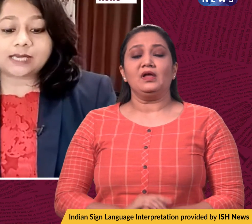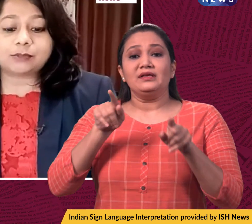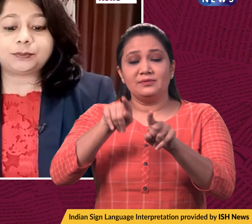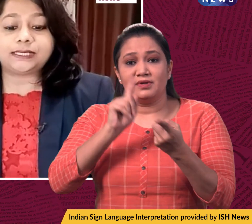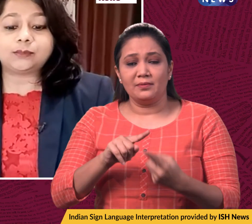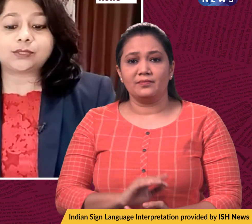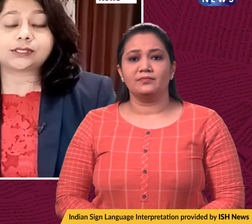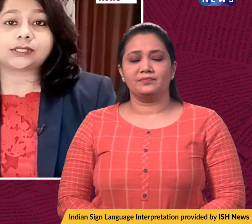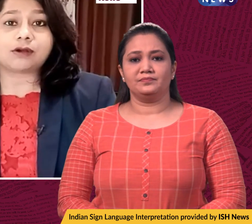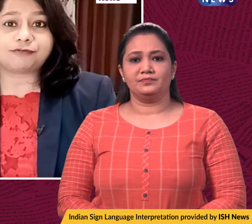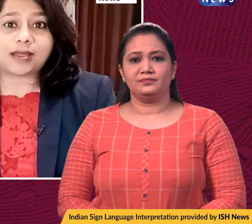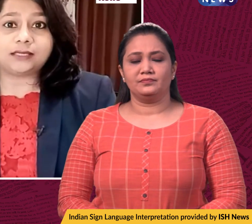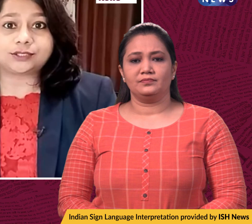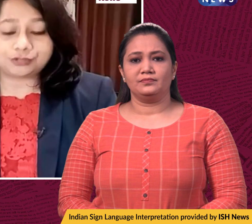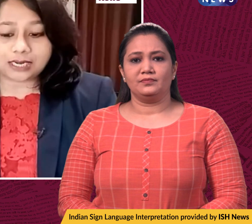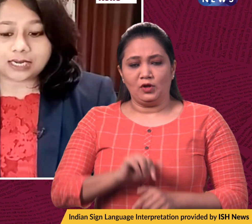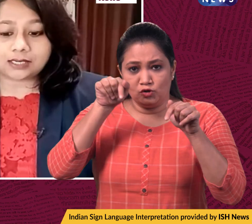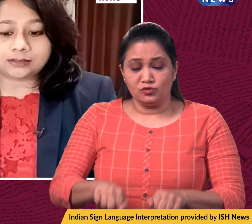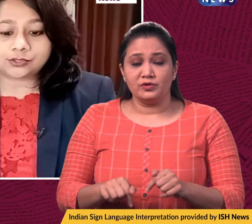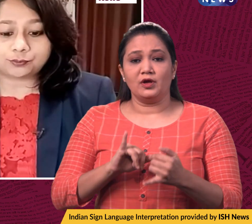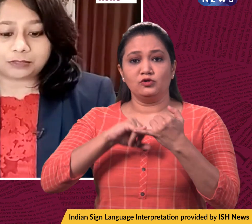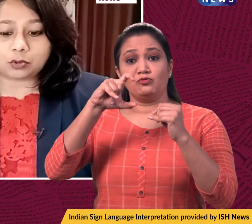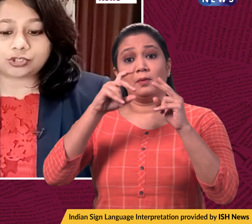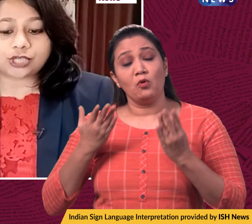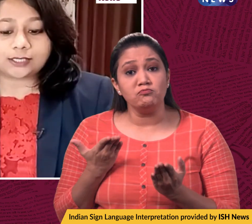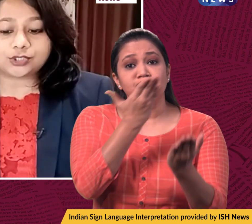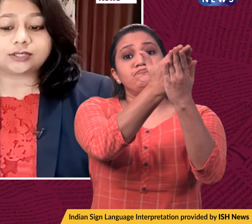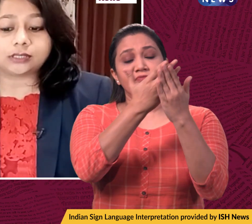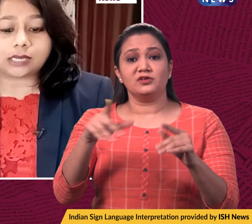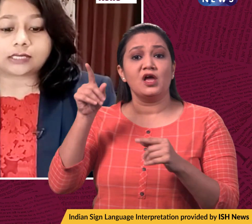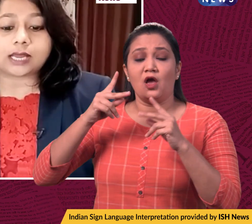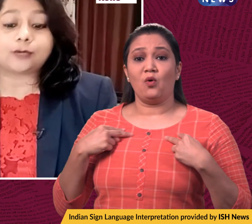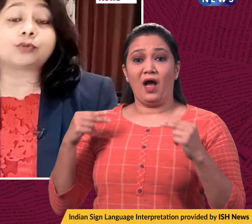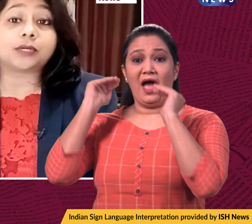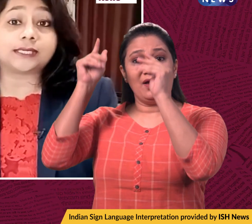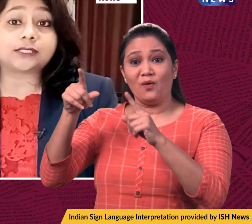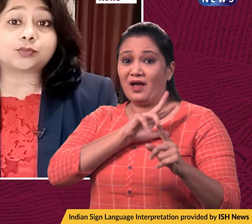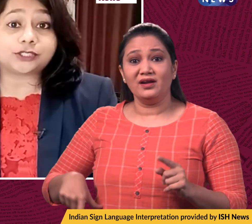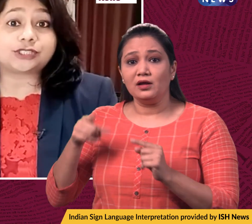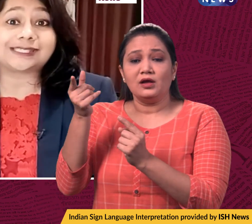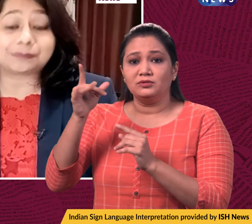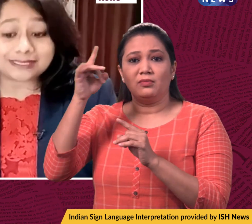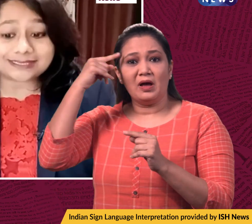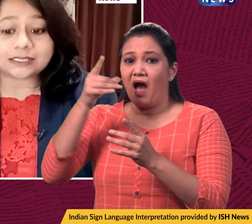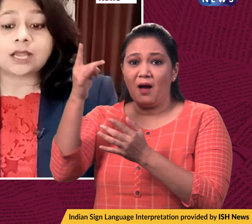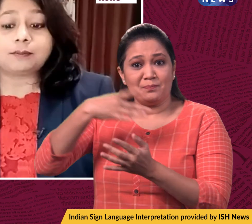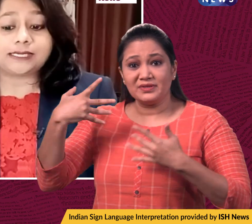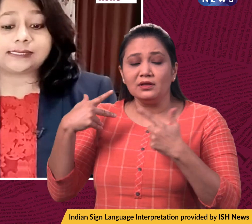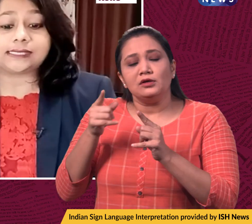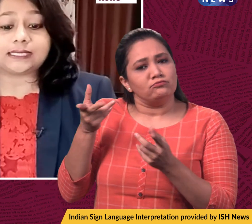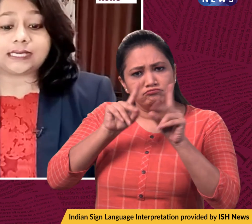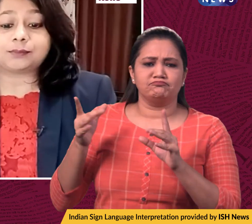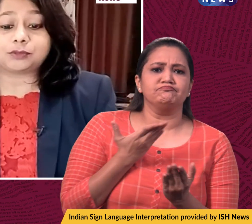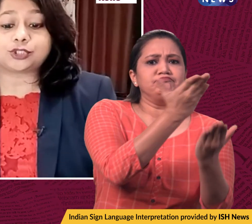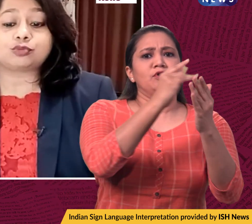In the meantime, a plea was filed today in the Supreme Court challenging the Karnataka High Court verdict, which dismissed